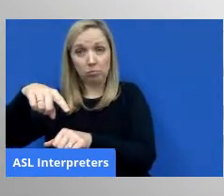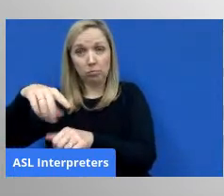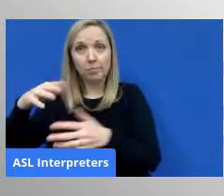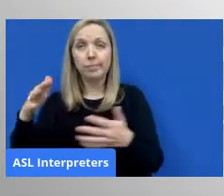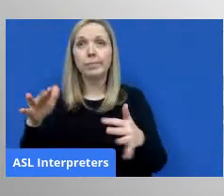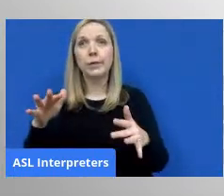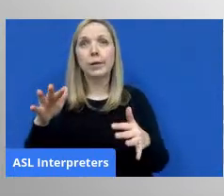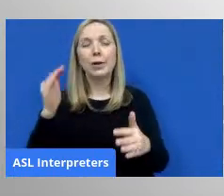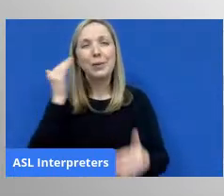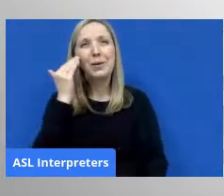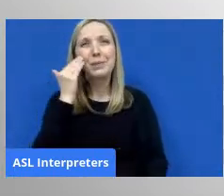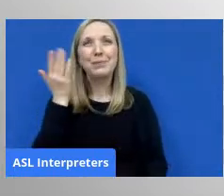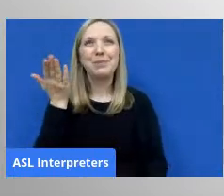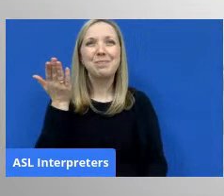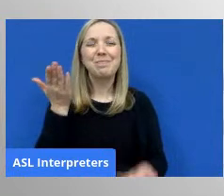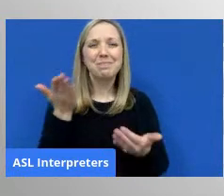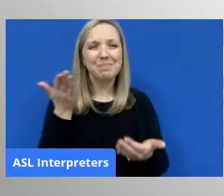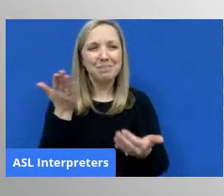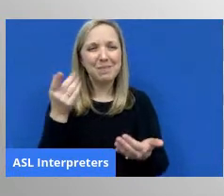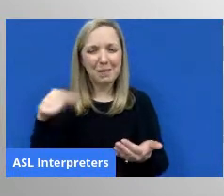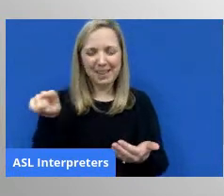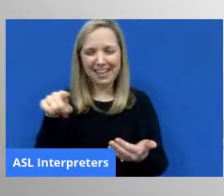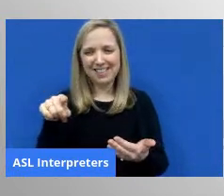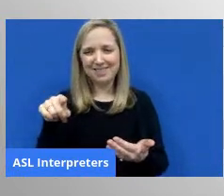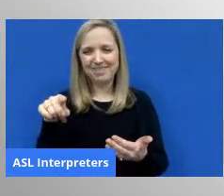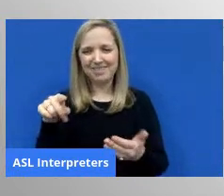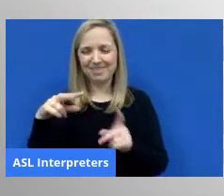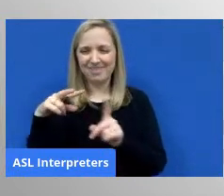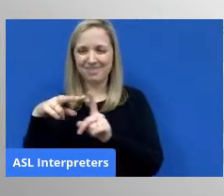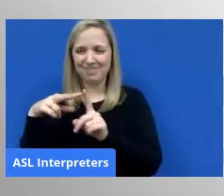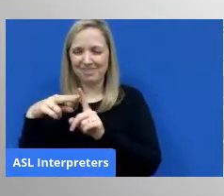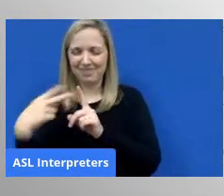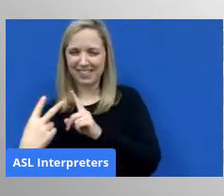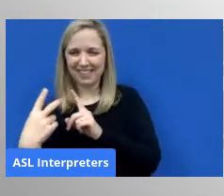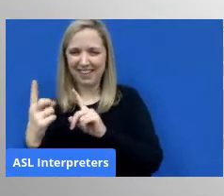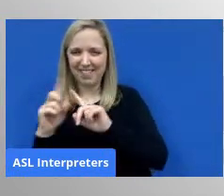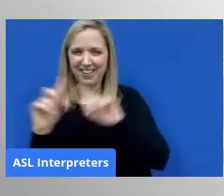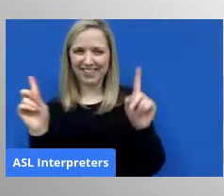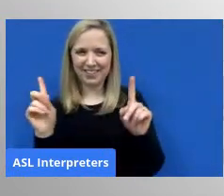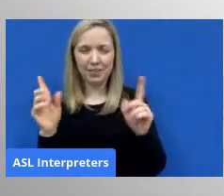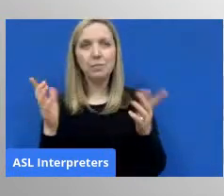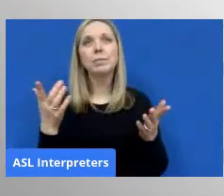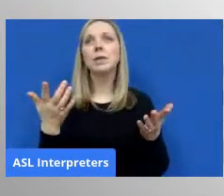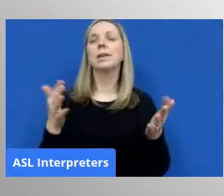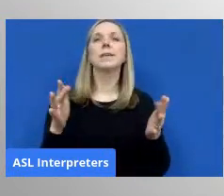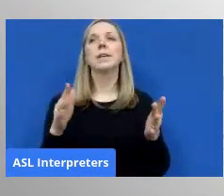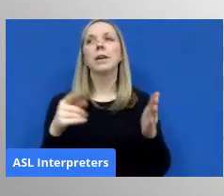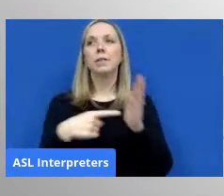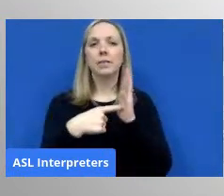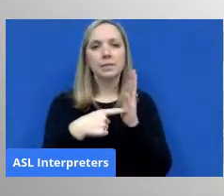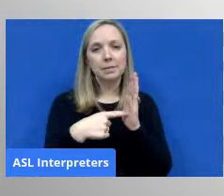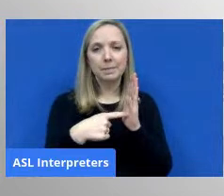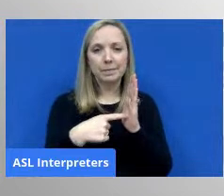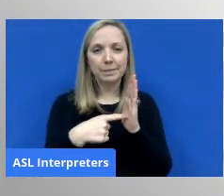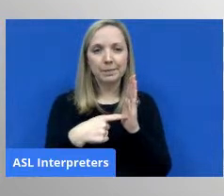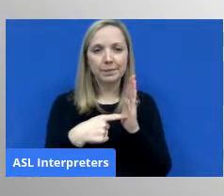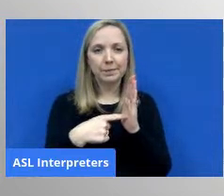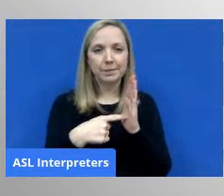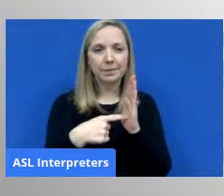they may look at it differently in terms of for example, an